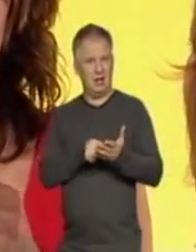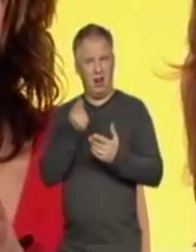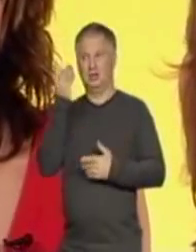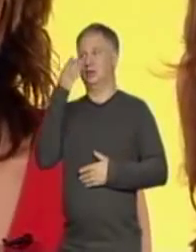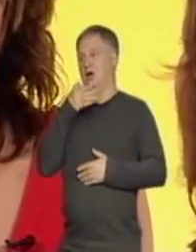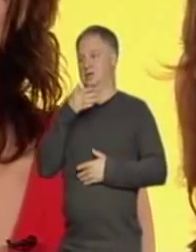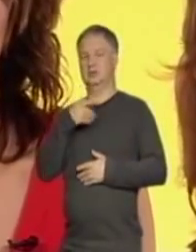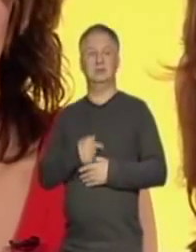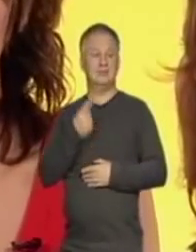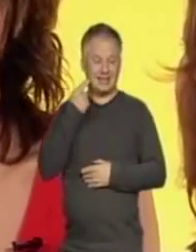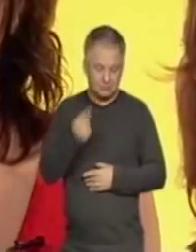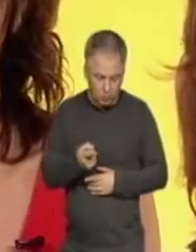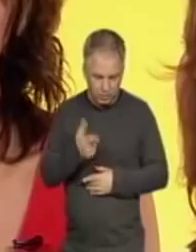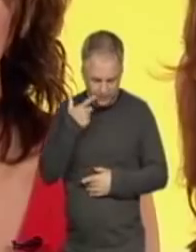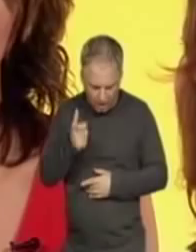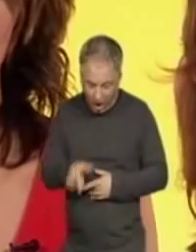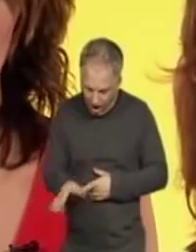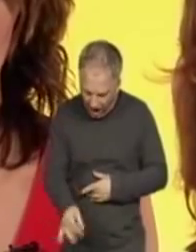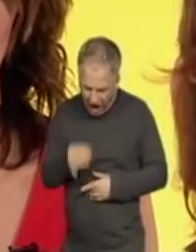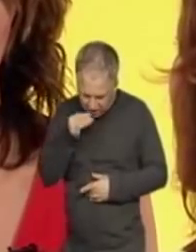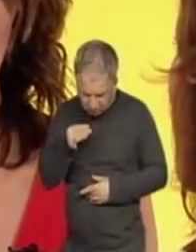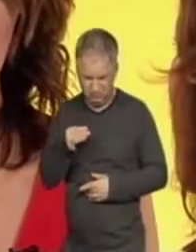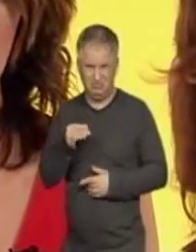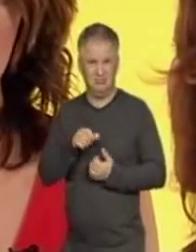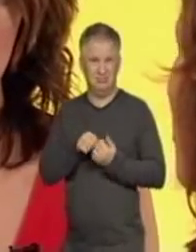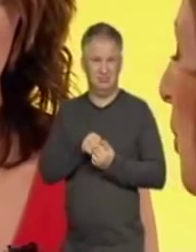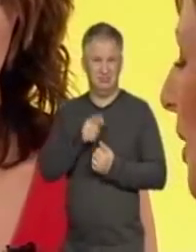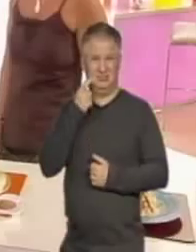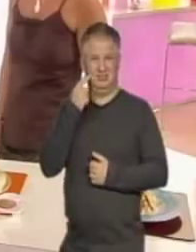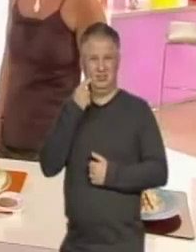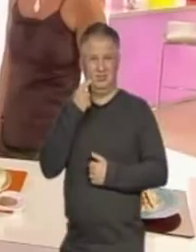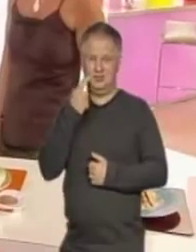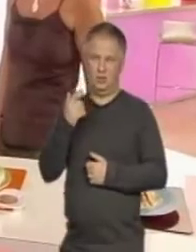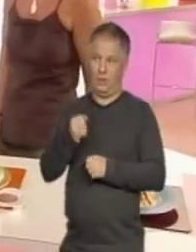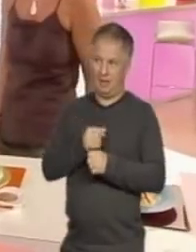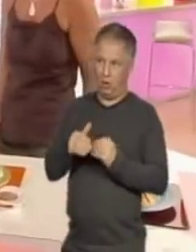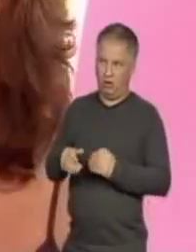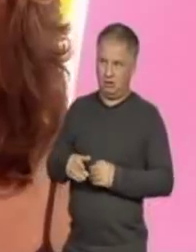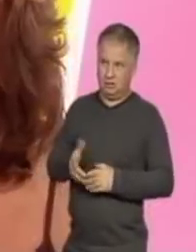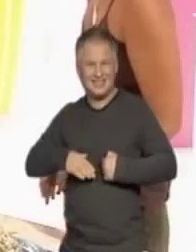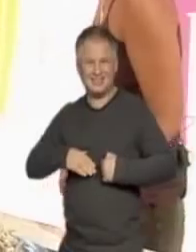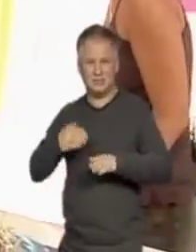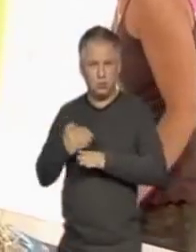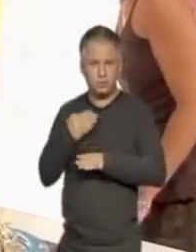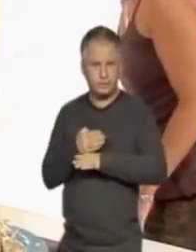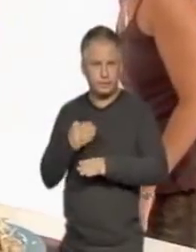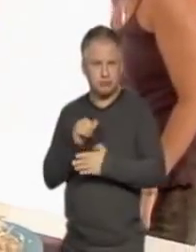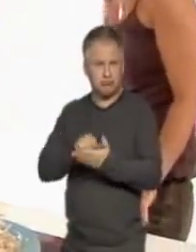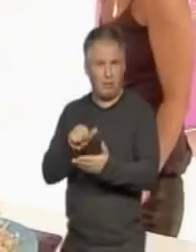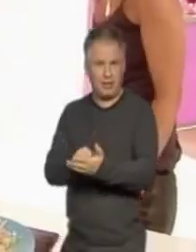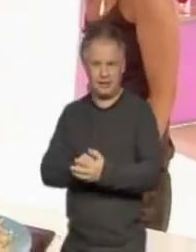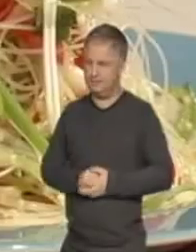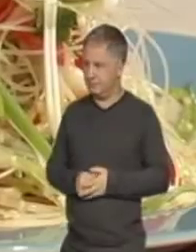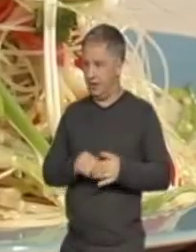find a little bit left in the bowl the next morning and you eat it and it's a bit soft and a bit stale and a bit... So we won't make you any more of that, but... OK, and the last dish,